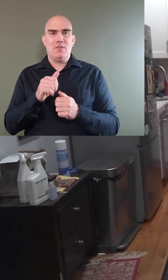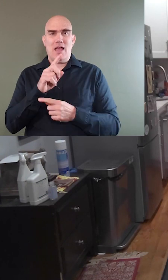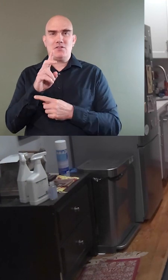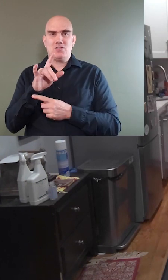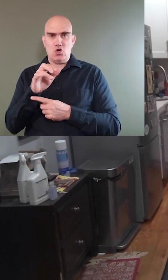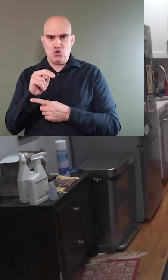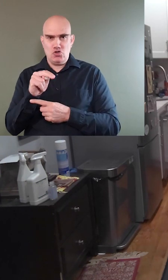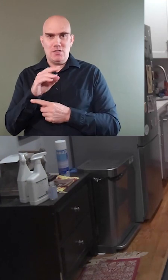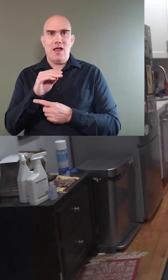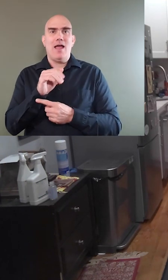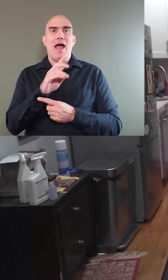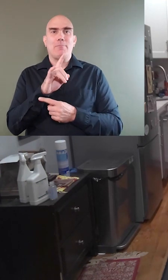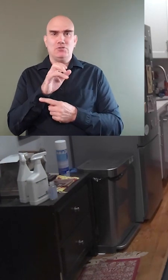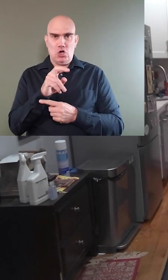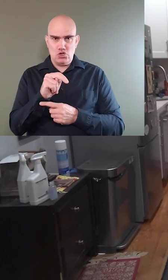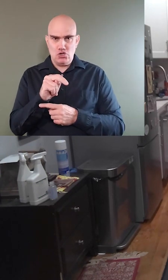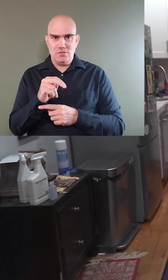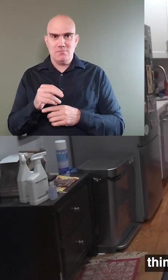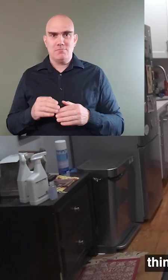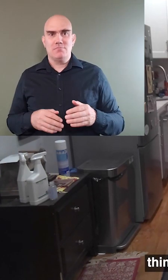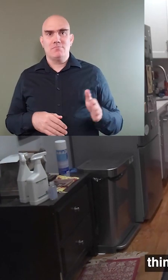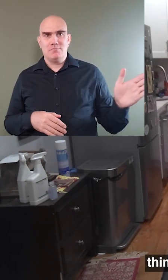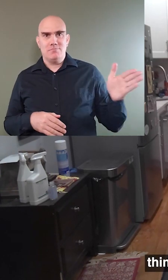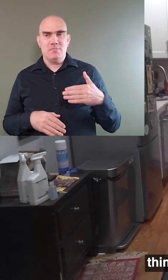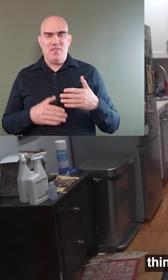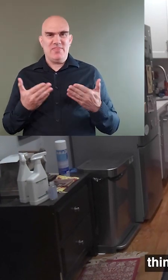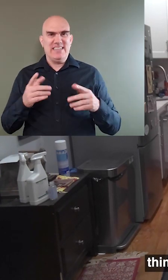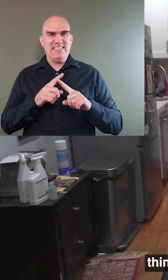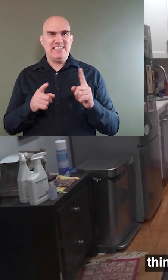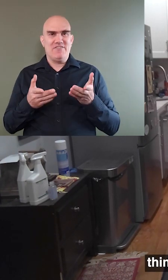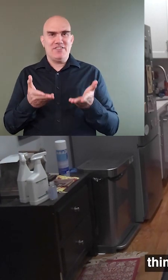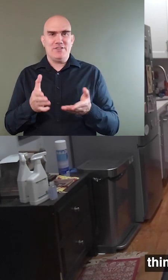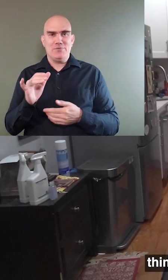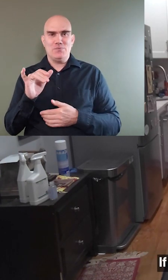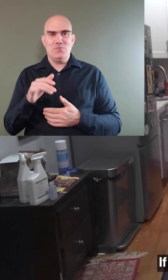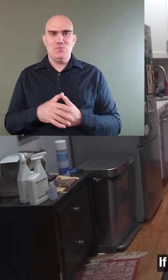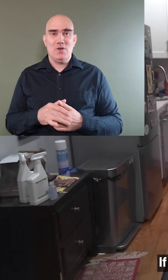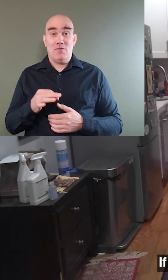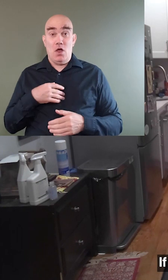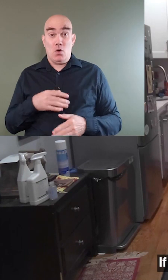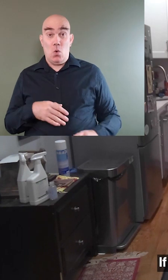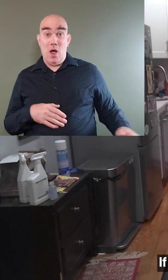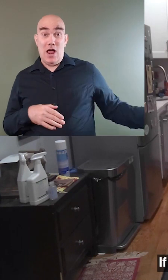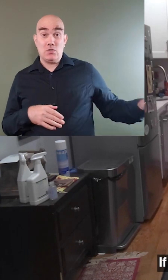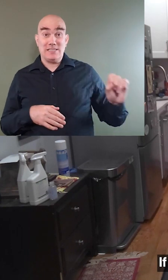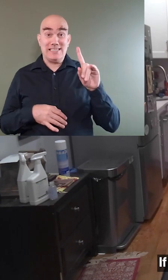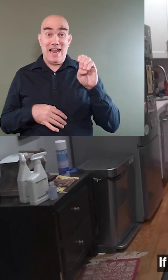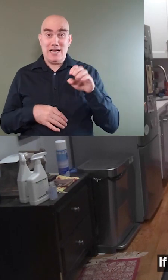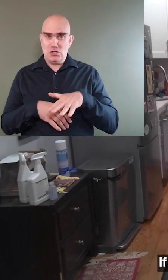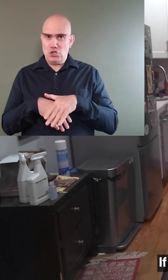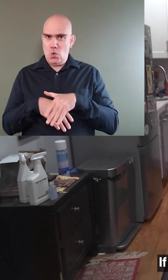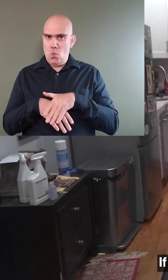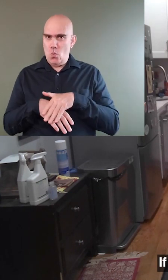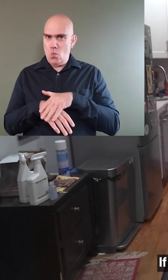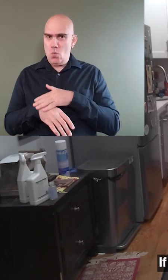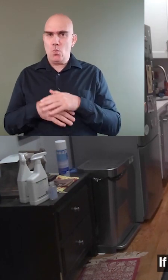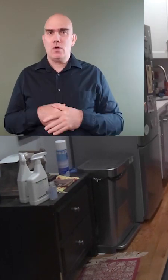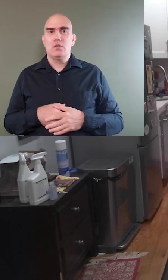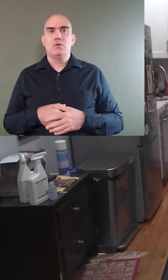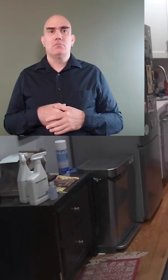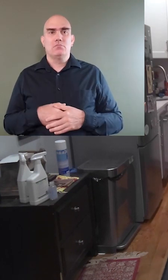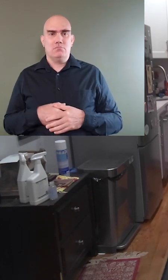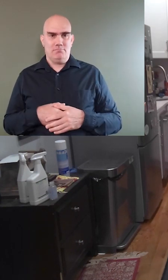with adduction and abduction. Things were different there too. If I go out to the side,